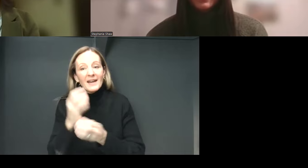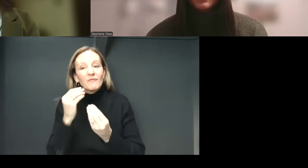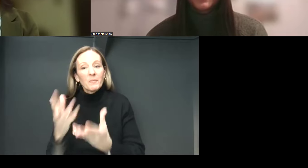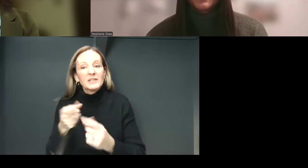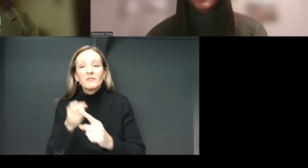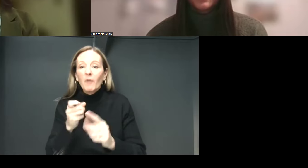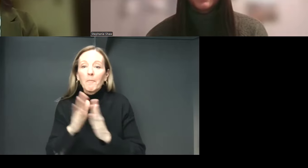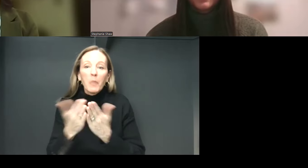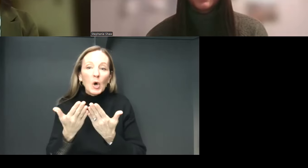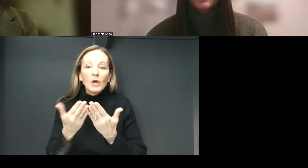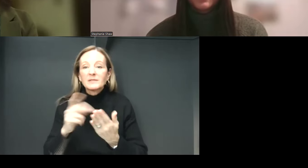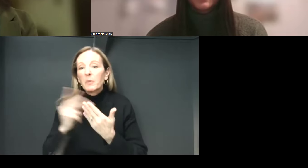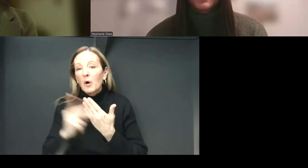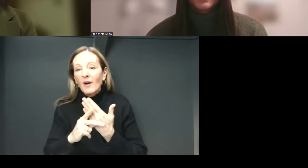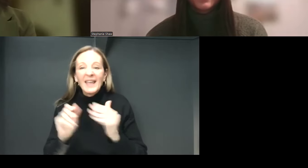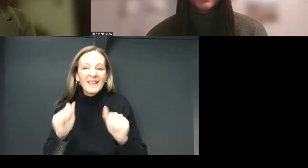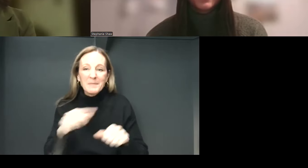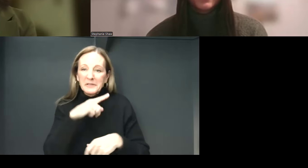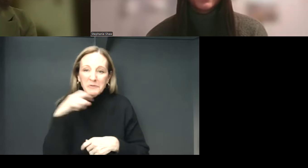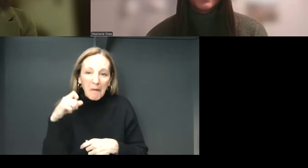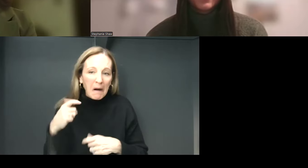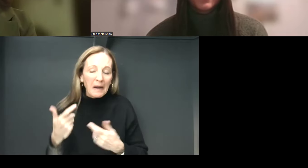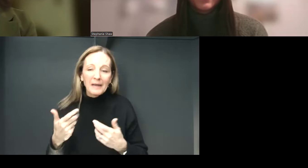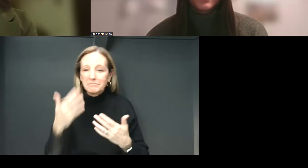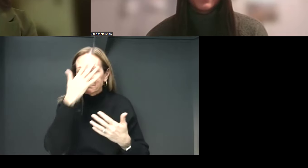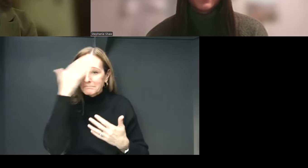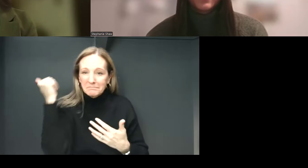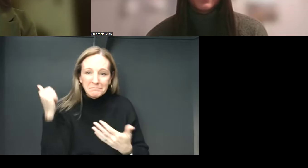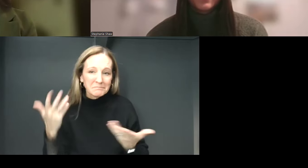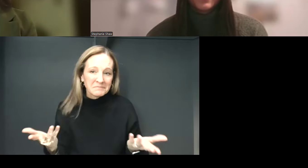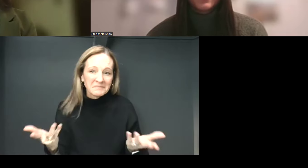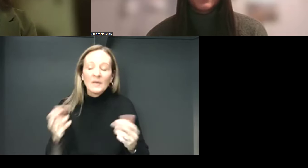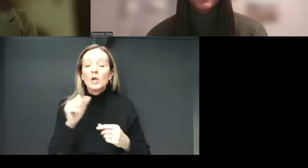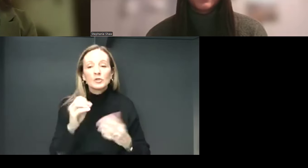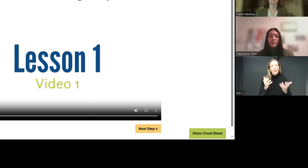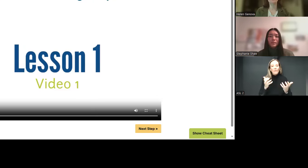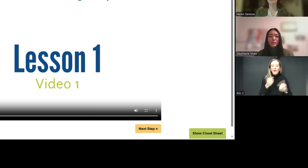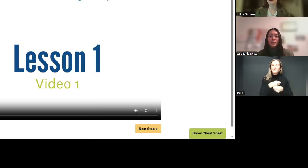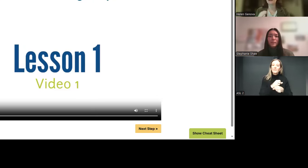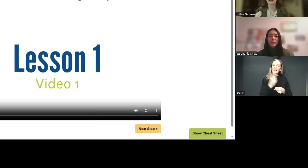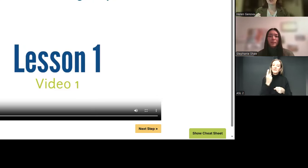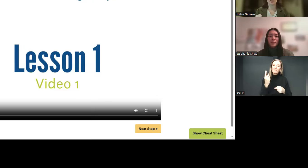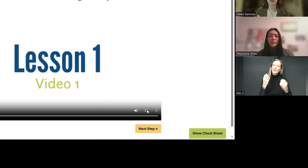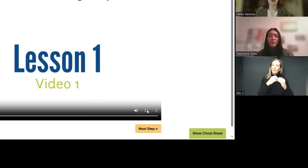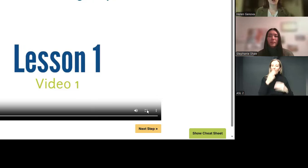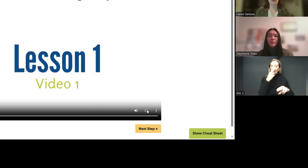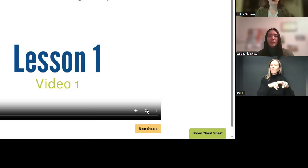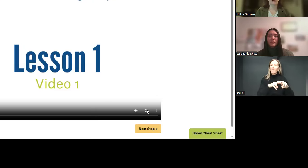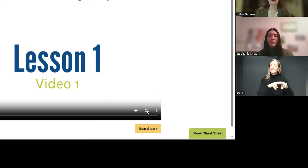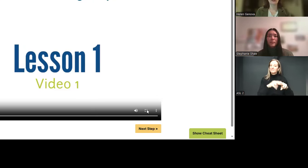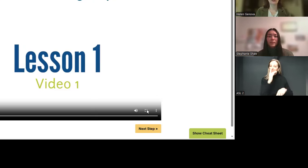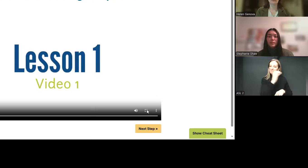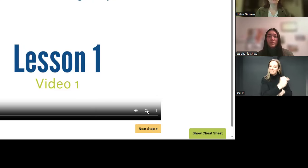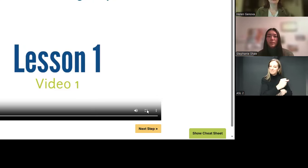programs. Sometimes it can be kind of dry and forgettable. So we really wanted to make something that was going to be fun and engaging for